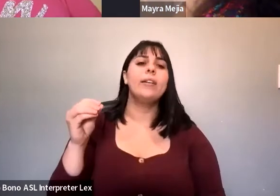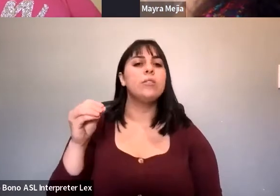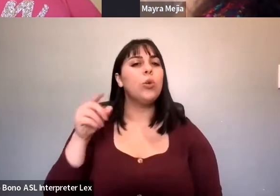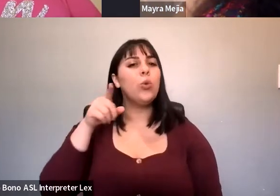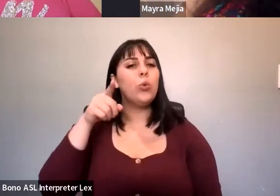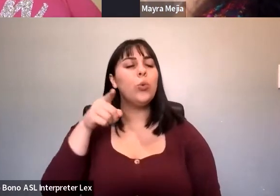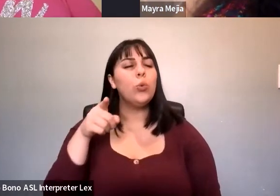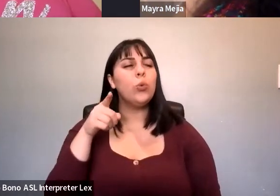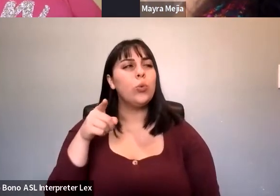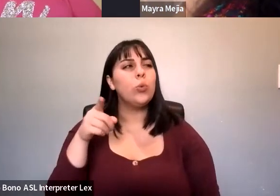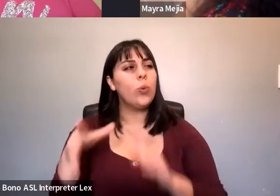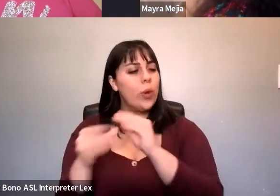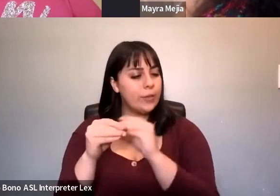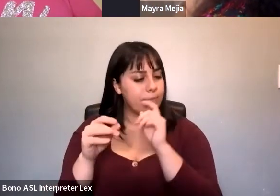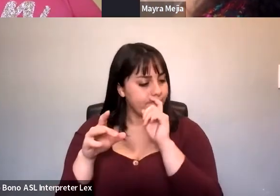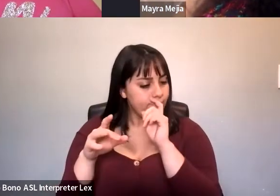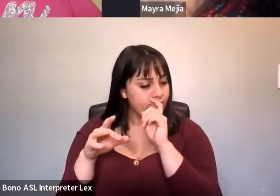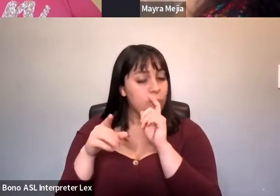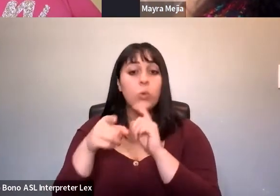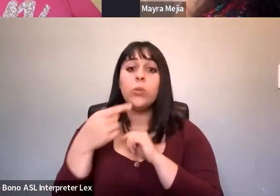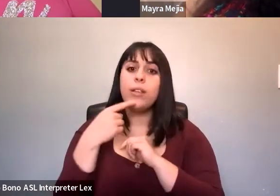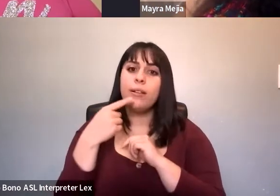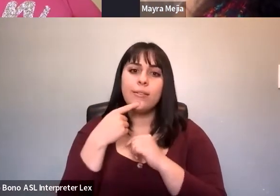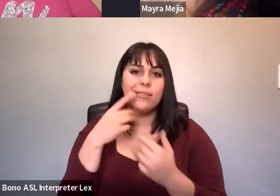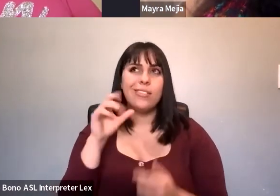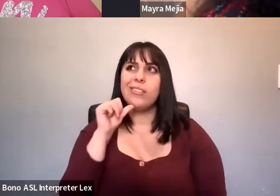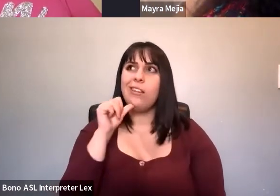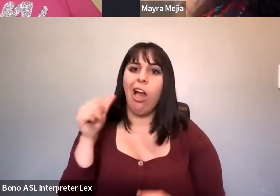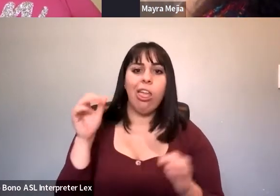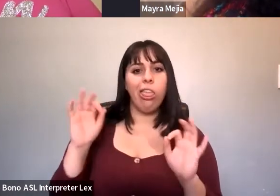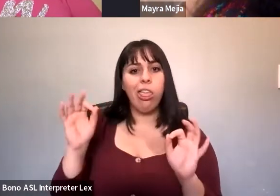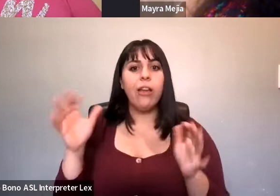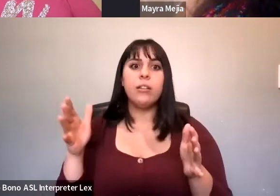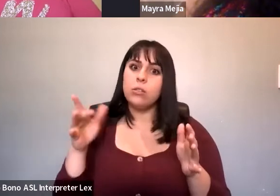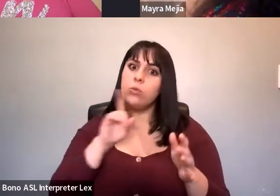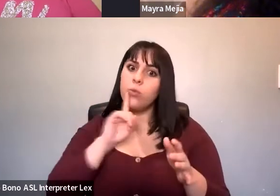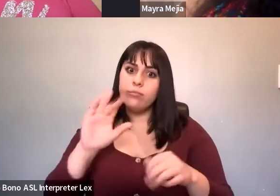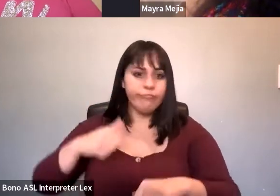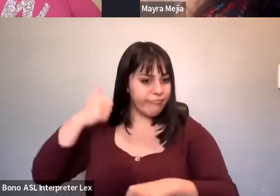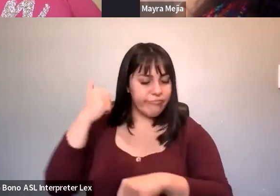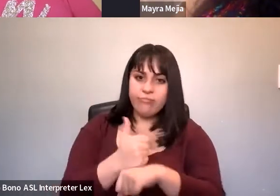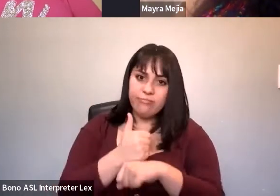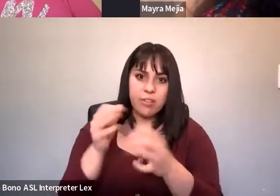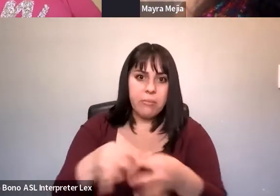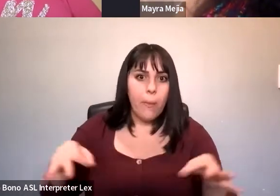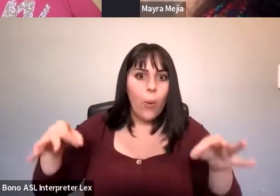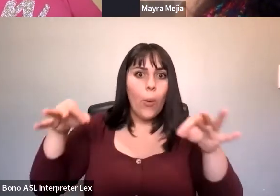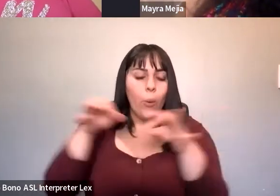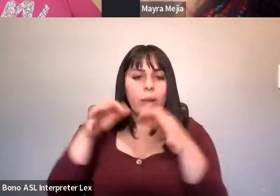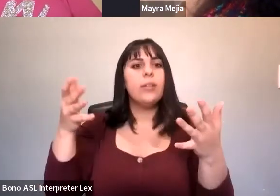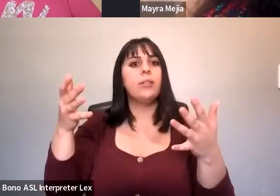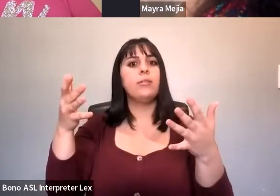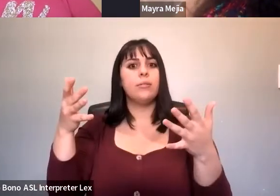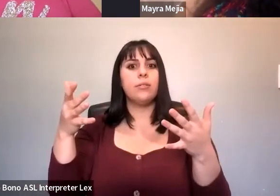point, it isn't frivolous, it's foundational. For many, they've discovered